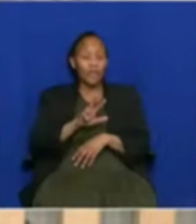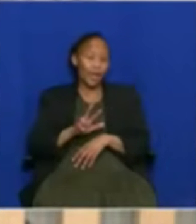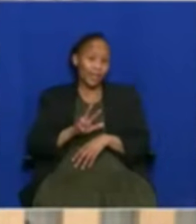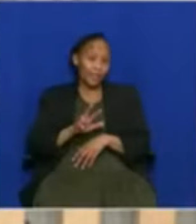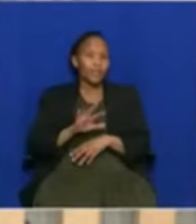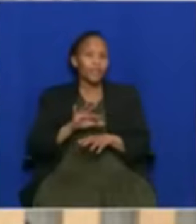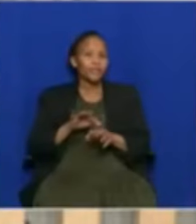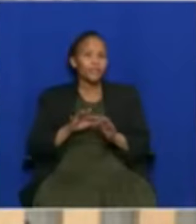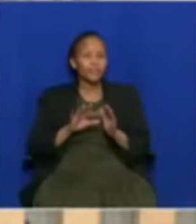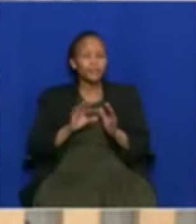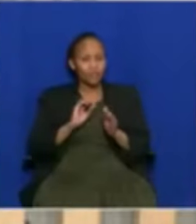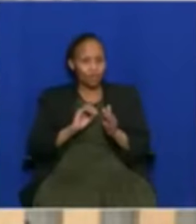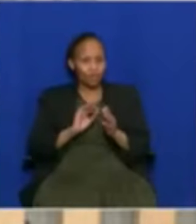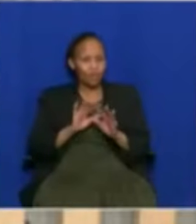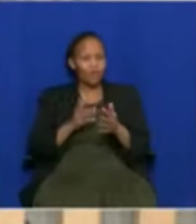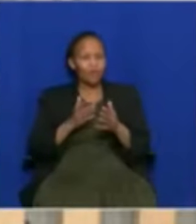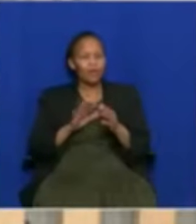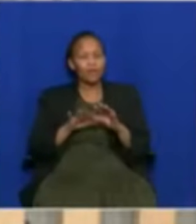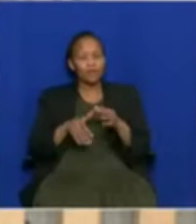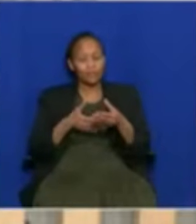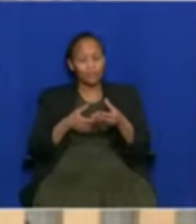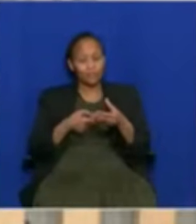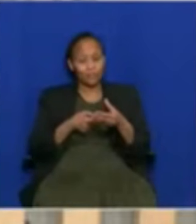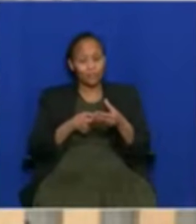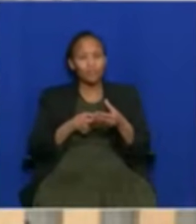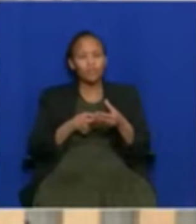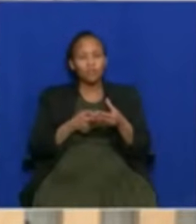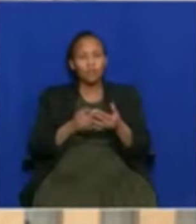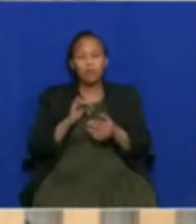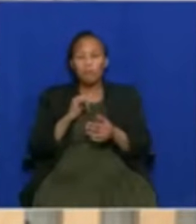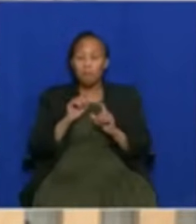them, this is the first, based on the